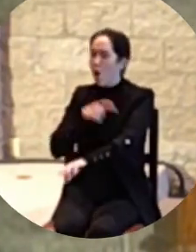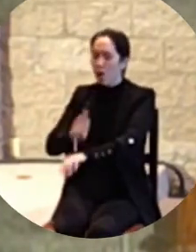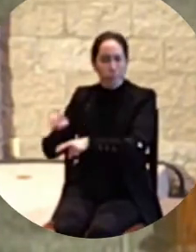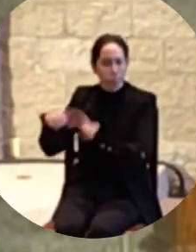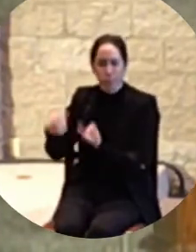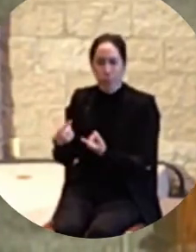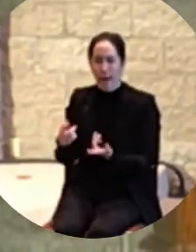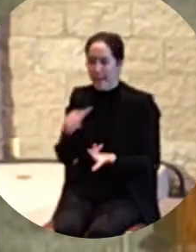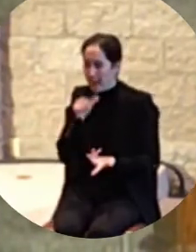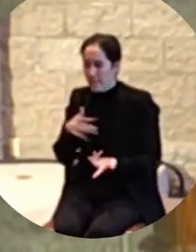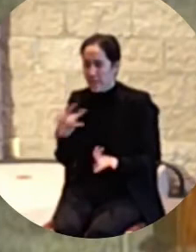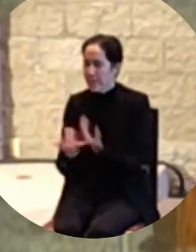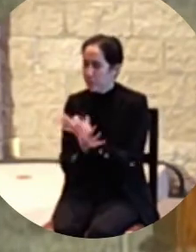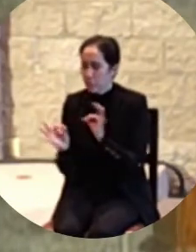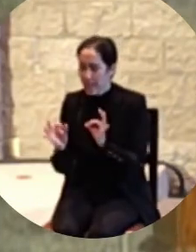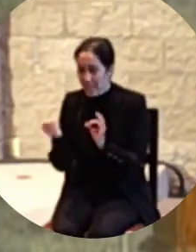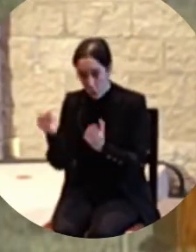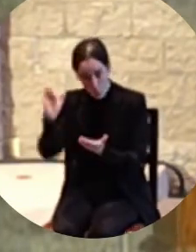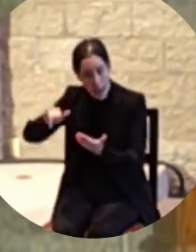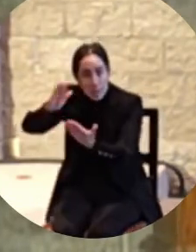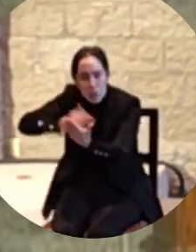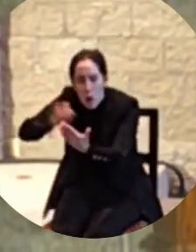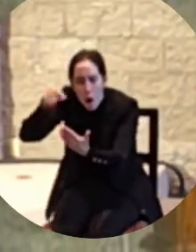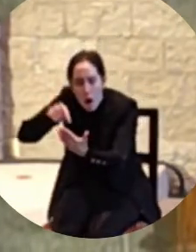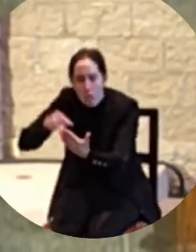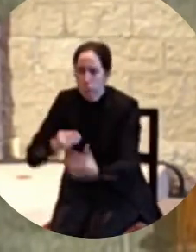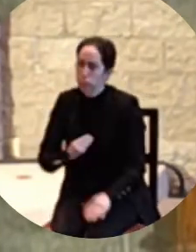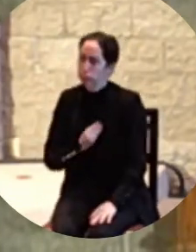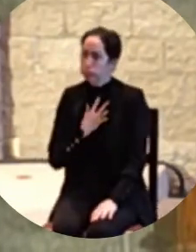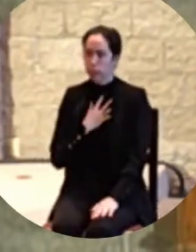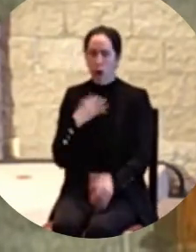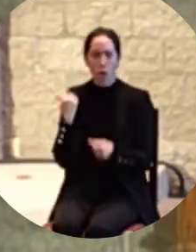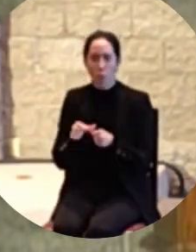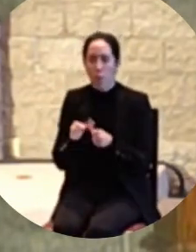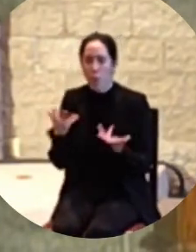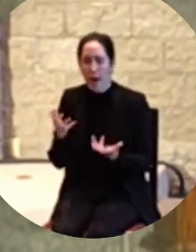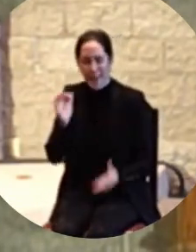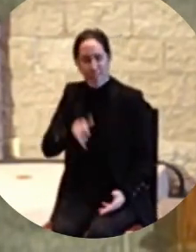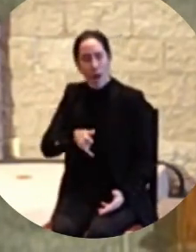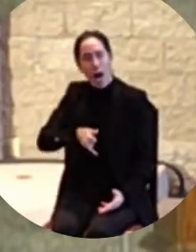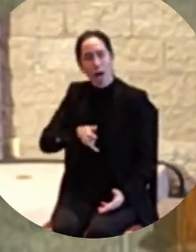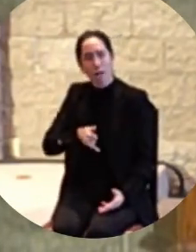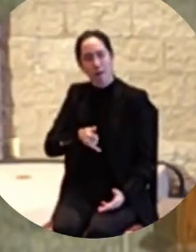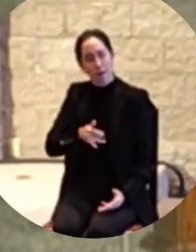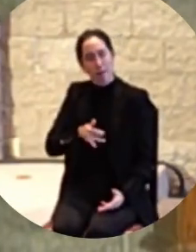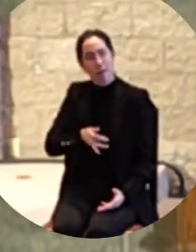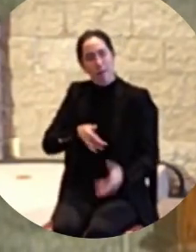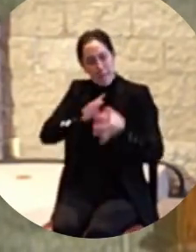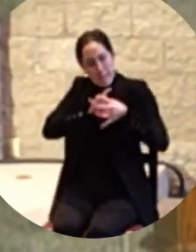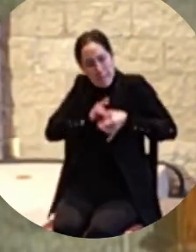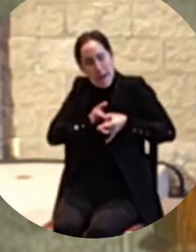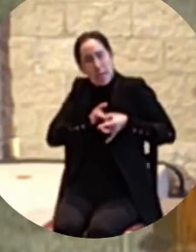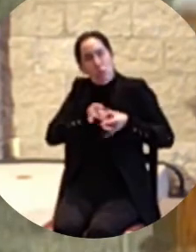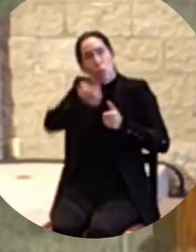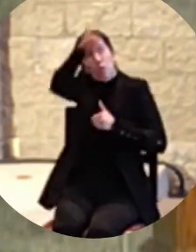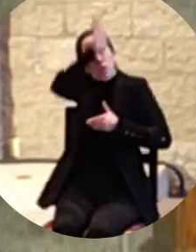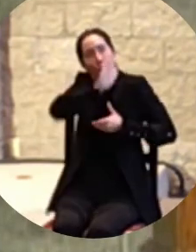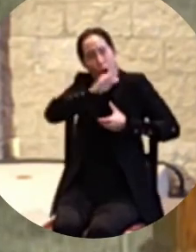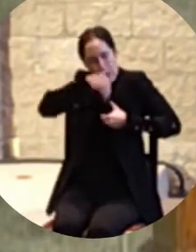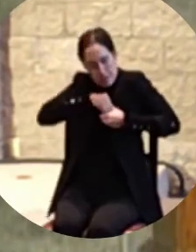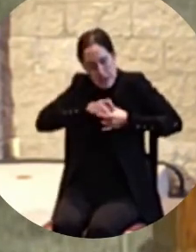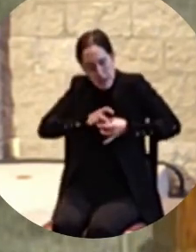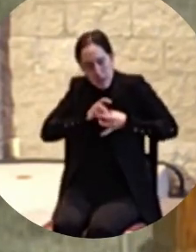remembering that divine presence within, that divine presence within. And as I have that personal relationship with that divine presence, then I am